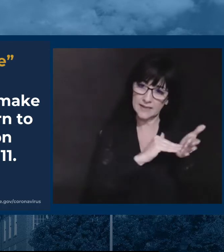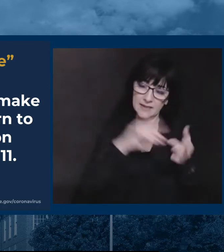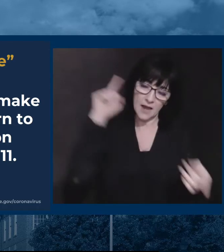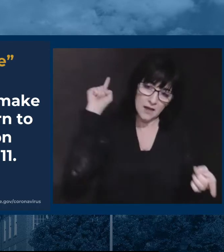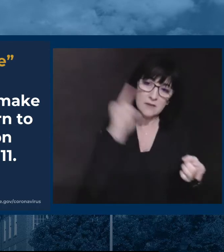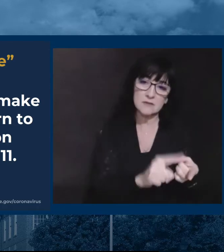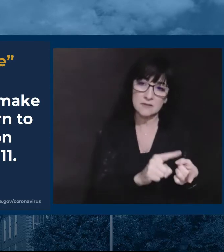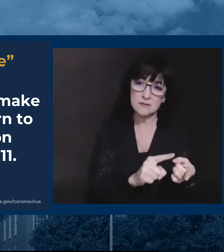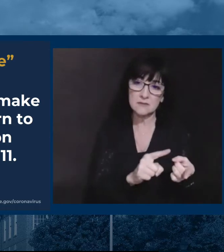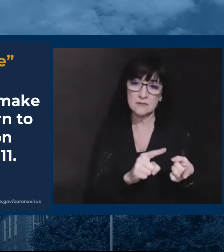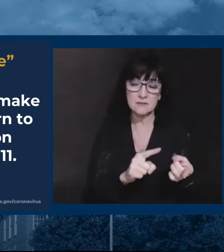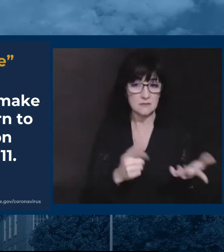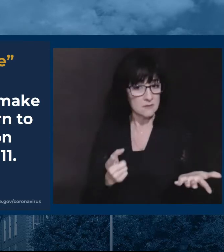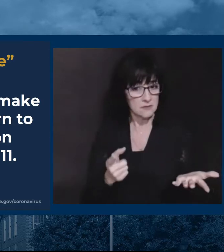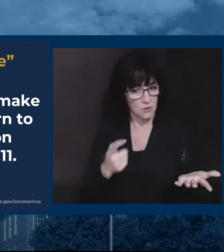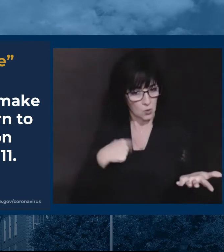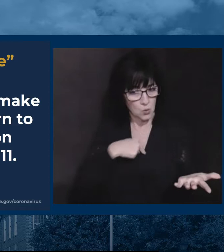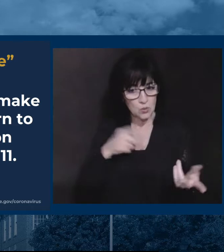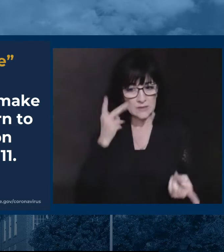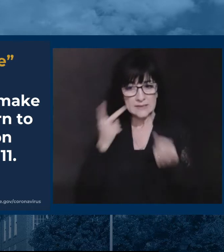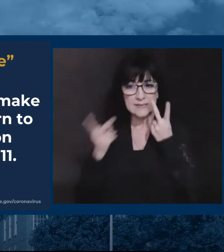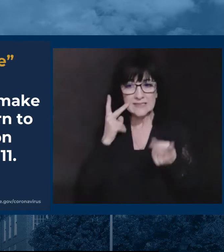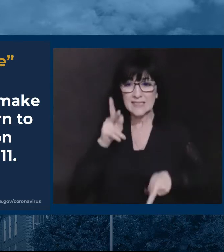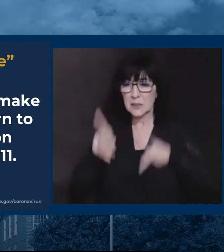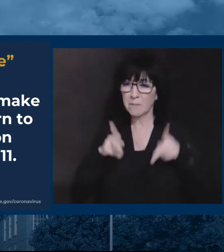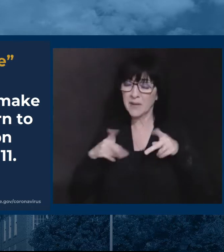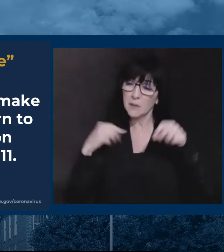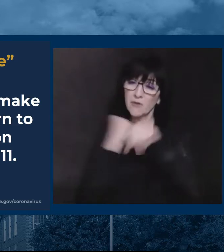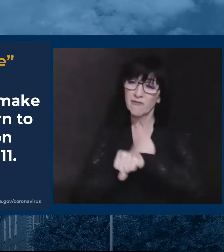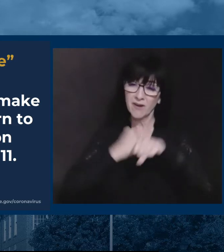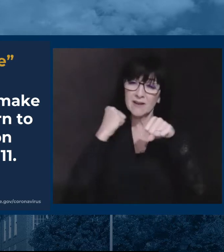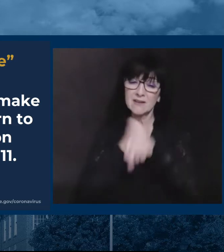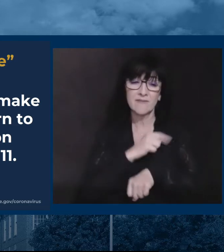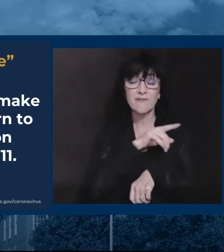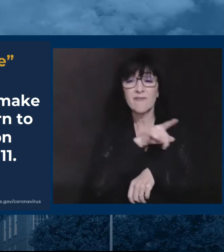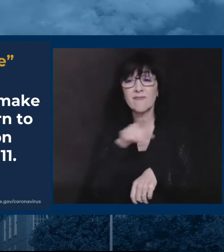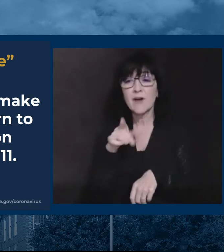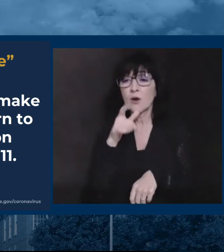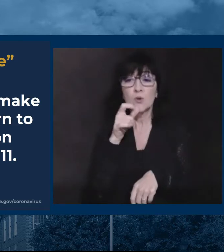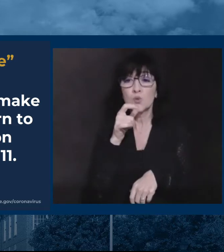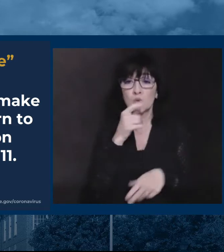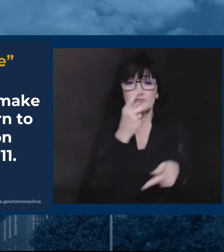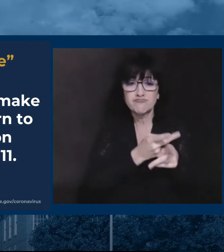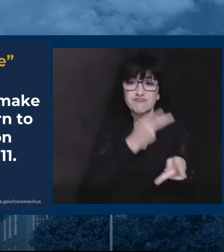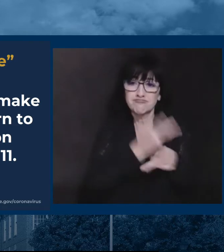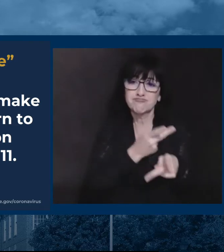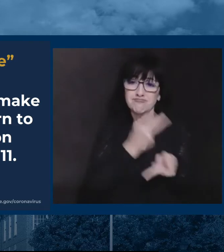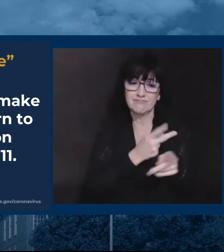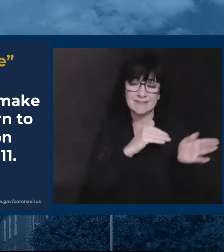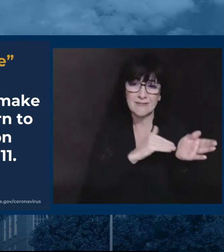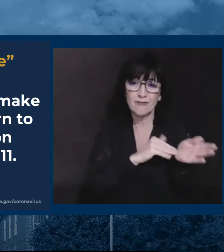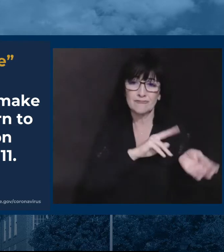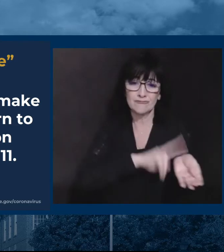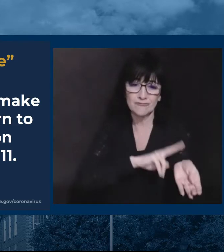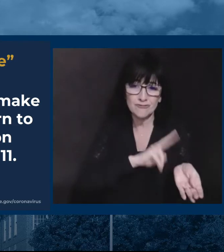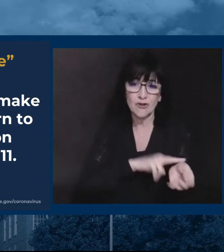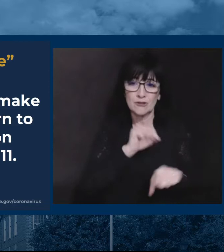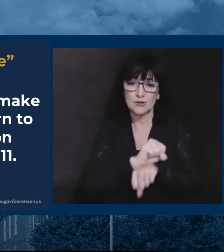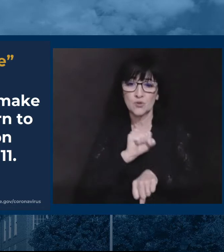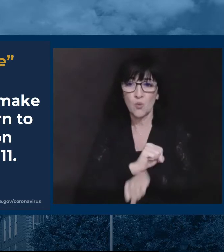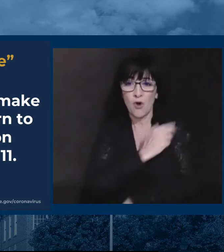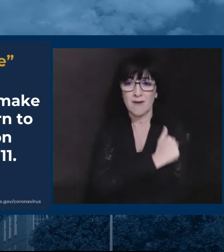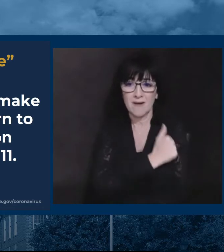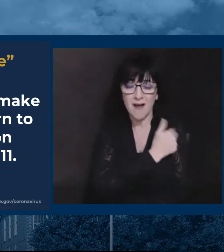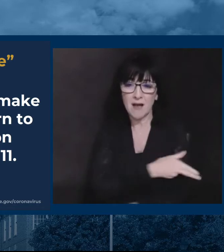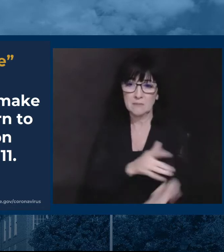on the front lines. Those have been on the front lines throughout the 9 months, and to each